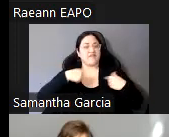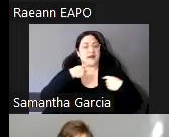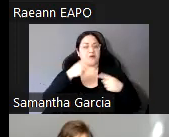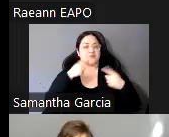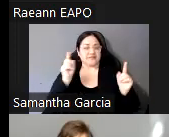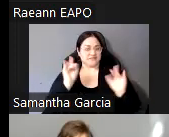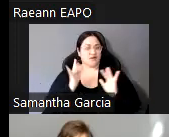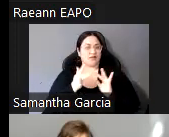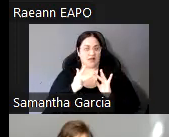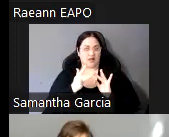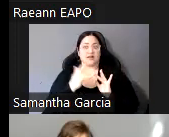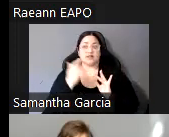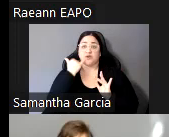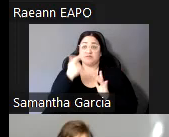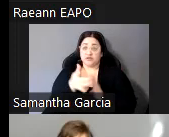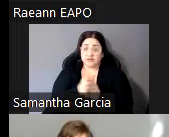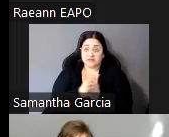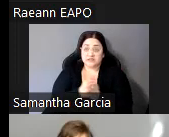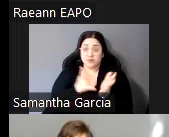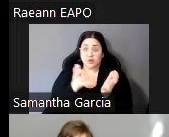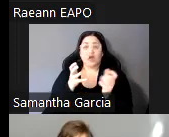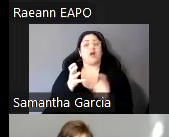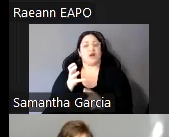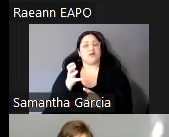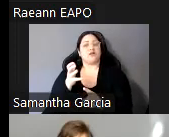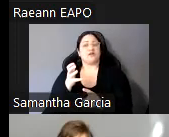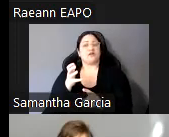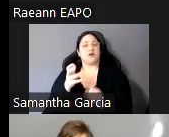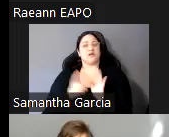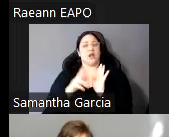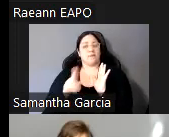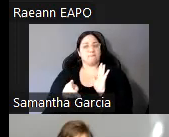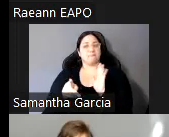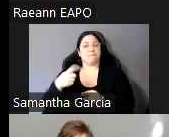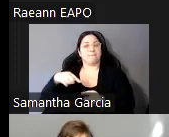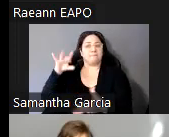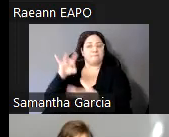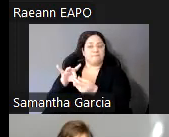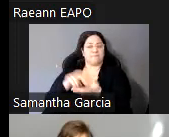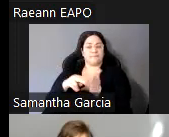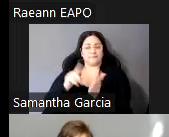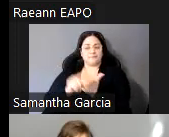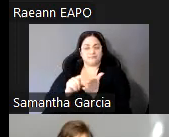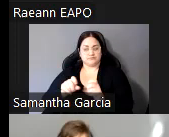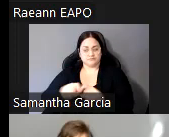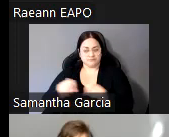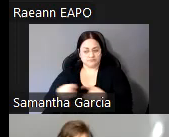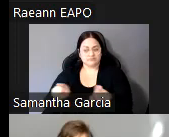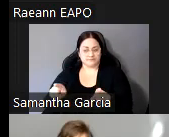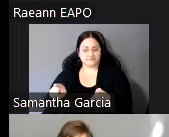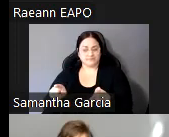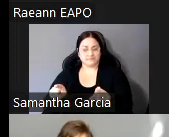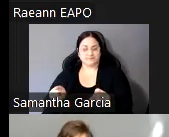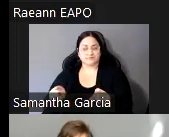Fraud Centre to get on the distribution list. They'll come out with the trends that we're seeing at the Anti-Fraud Centre, and then putting out the